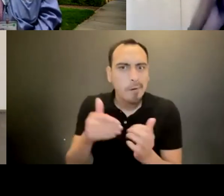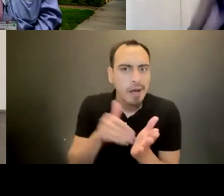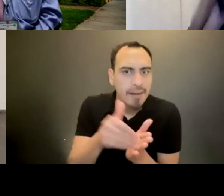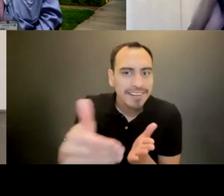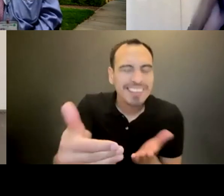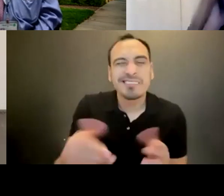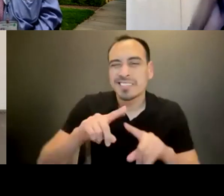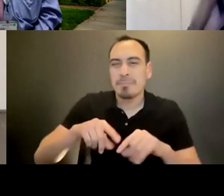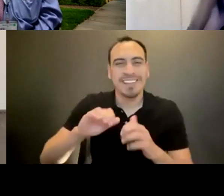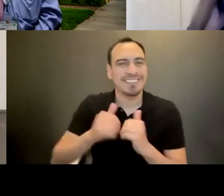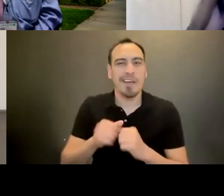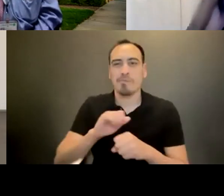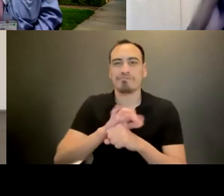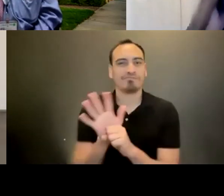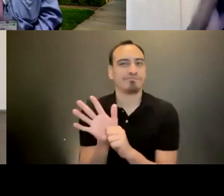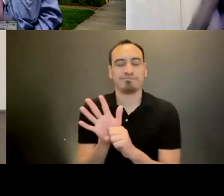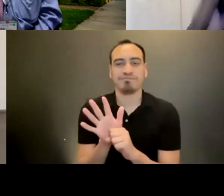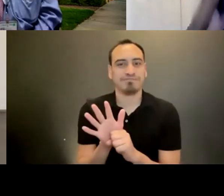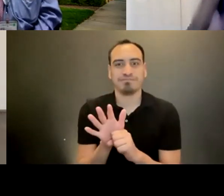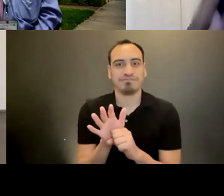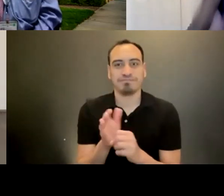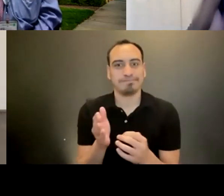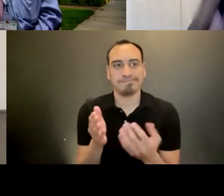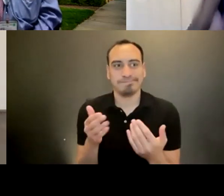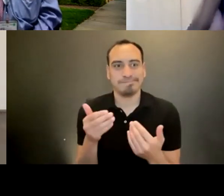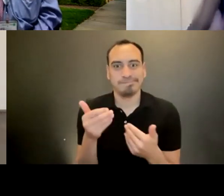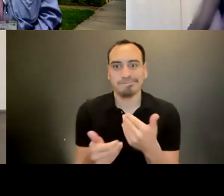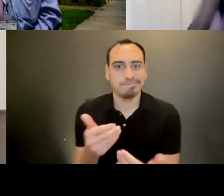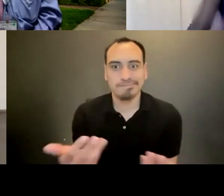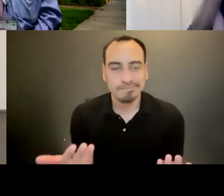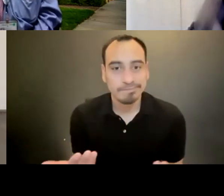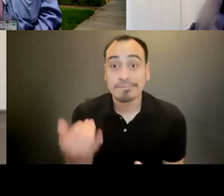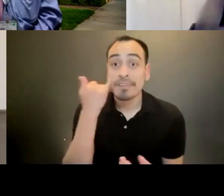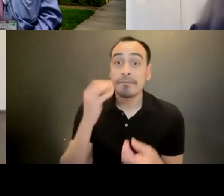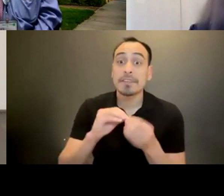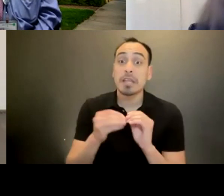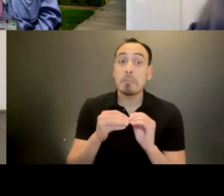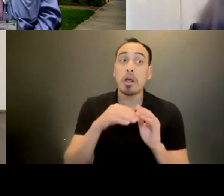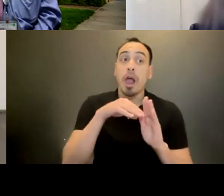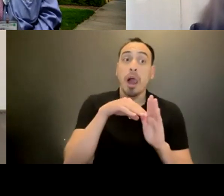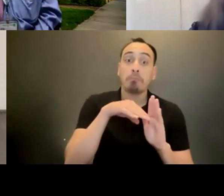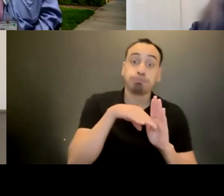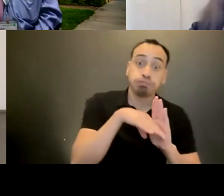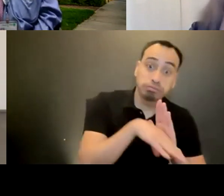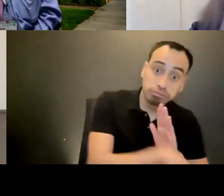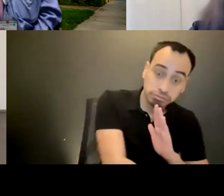progresses. If things calm down and the number of cases go down significantly,